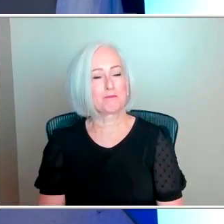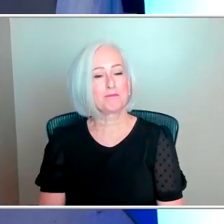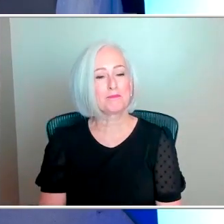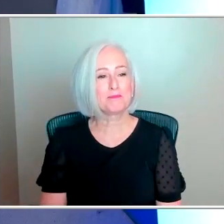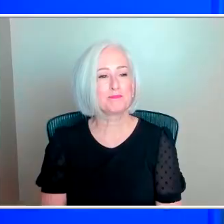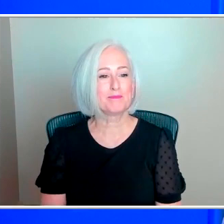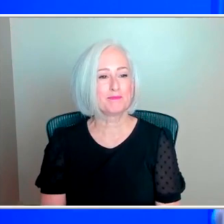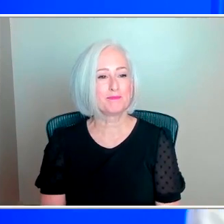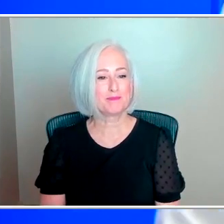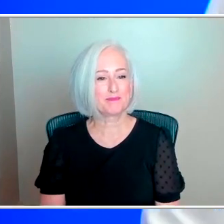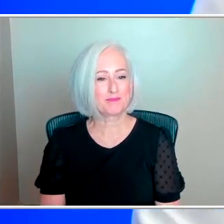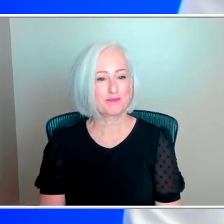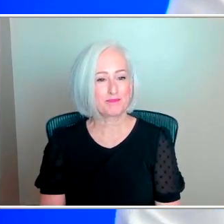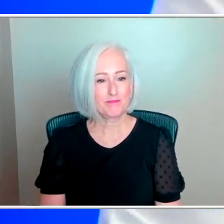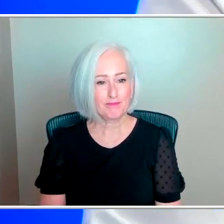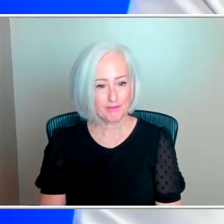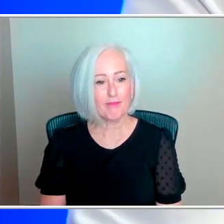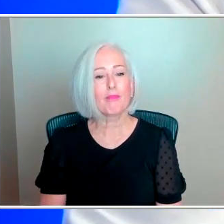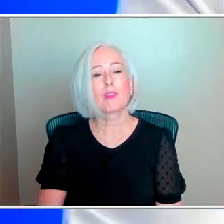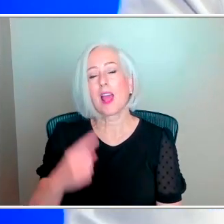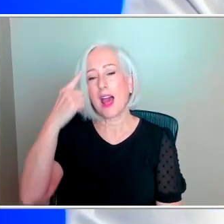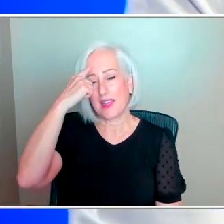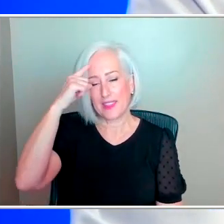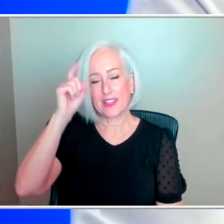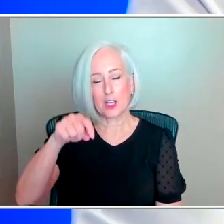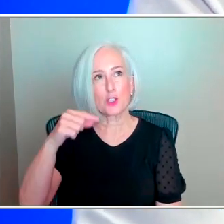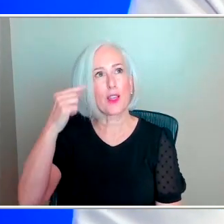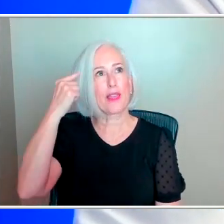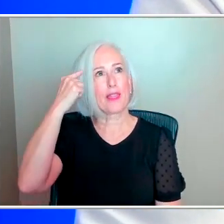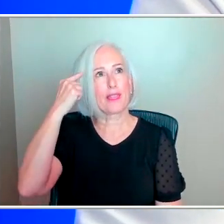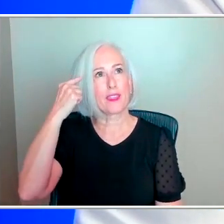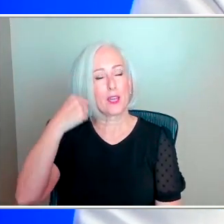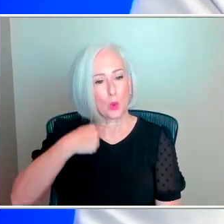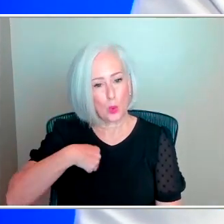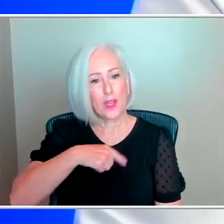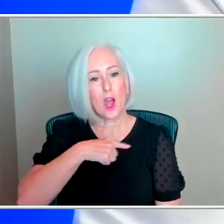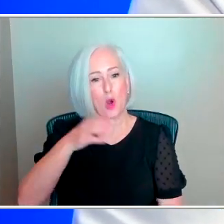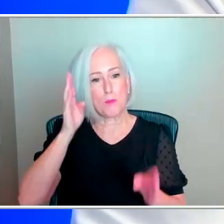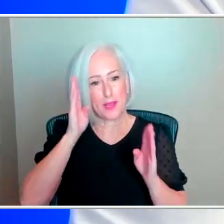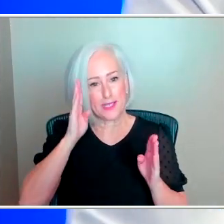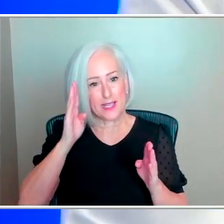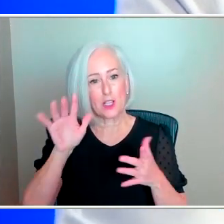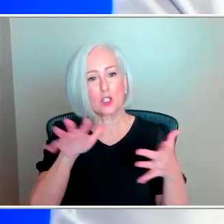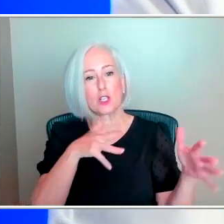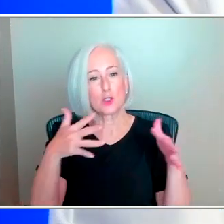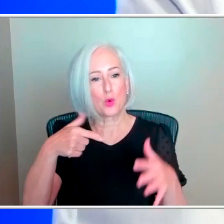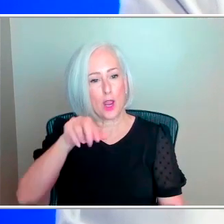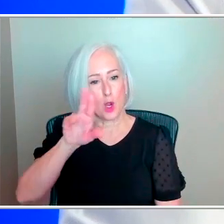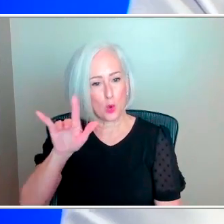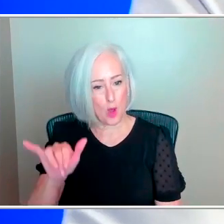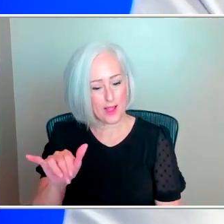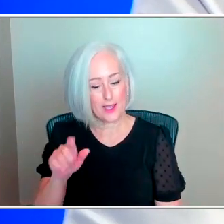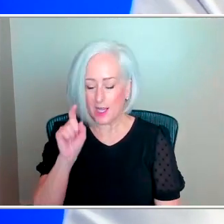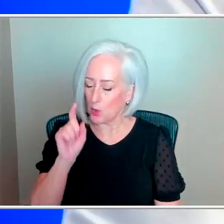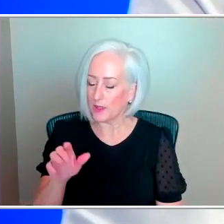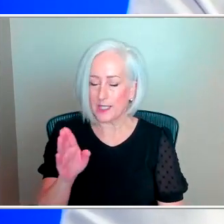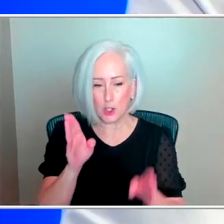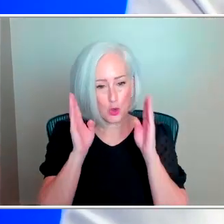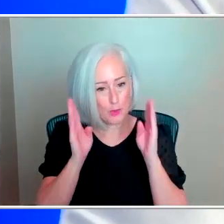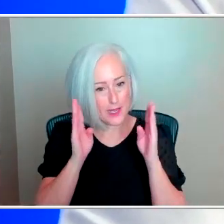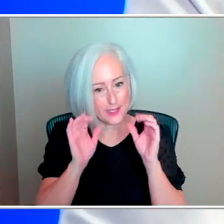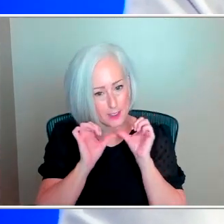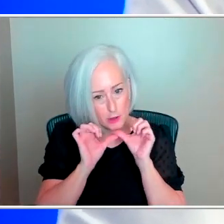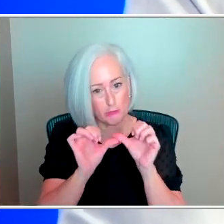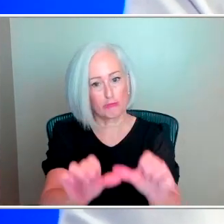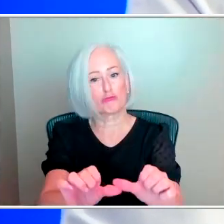Well, I think they should walk away that, hey, listen, we are paying attention to air quality. We need to continue to pay attention to it and support